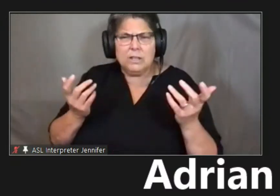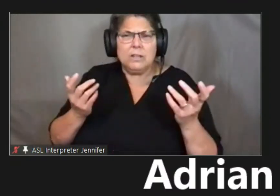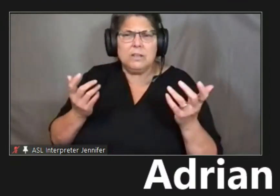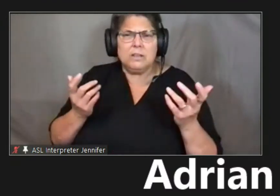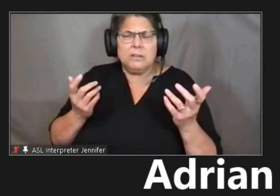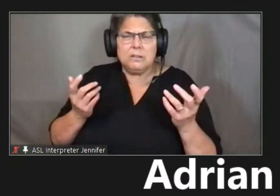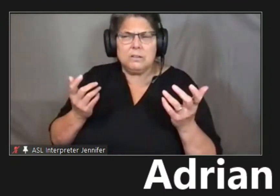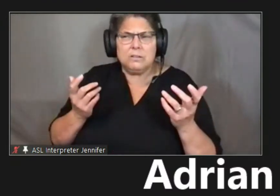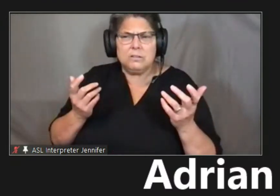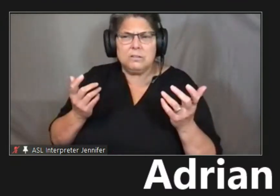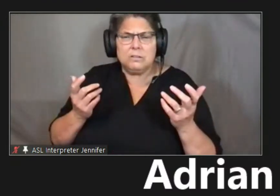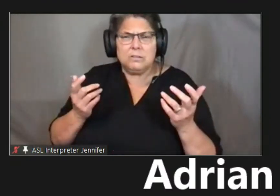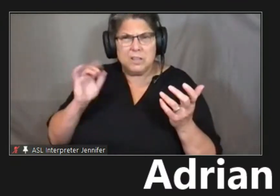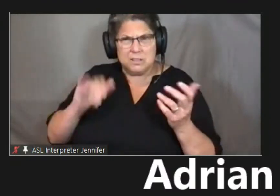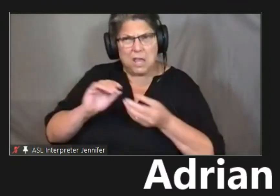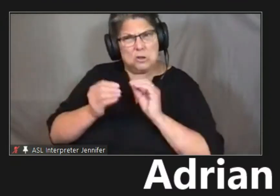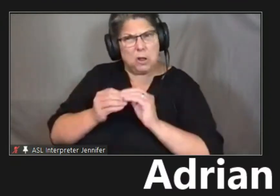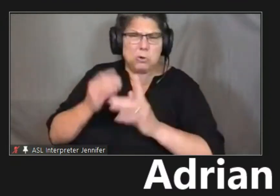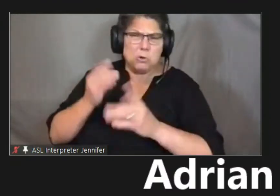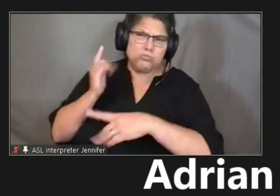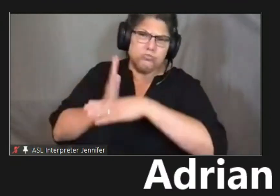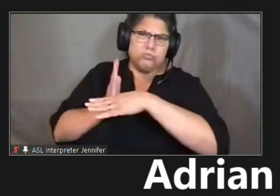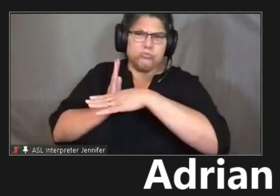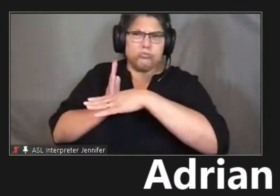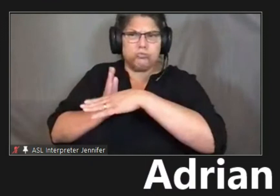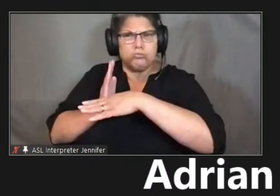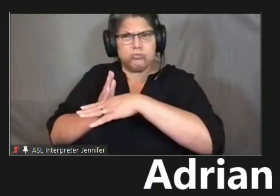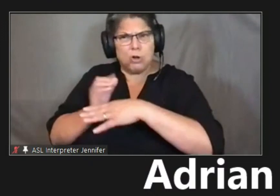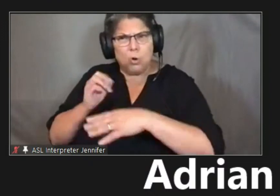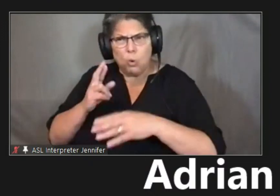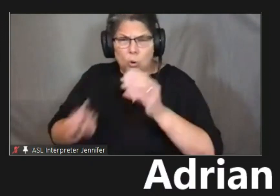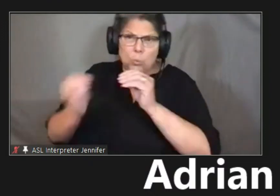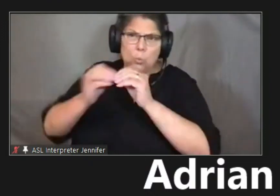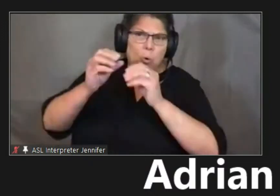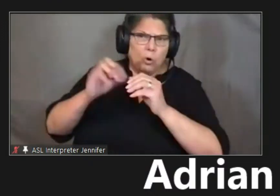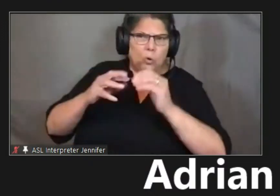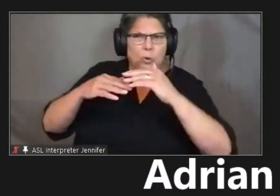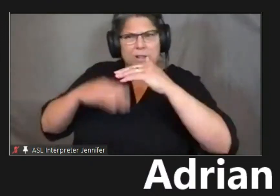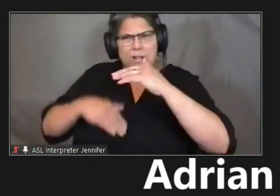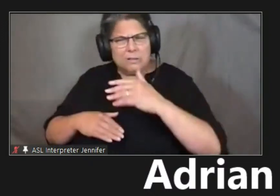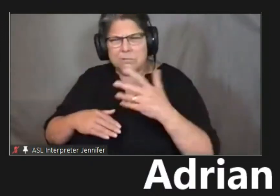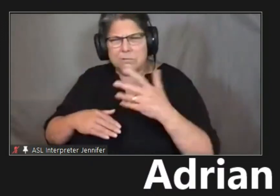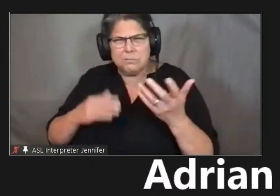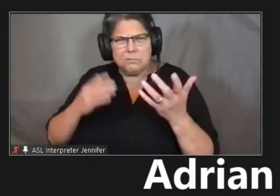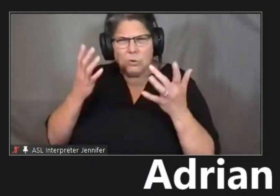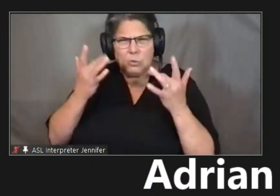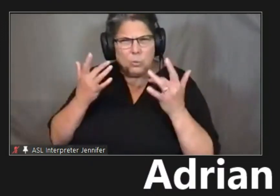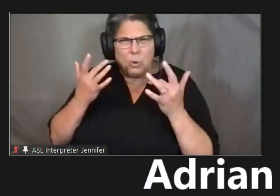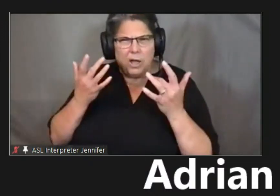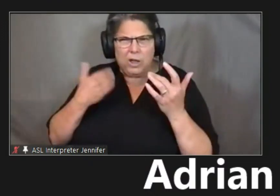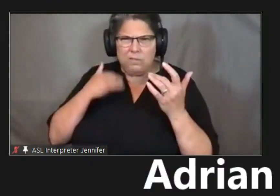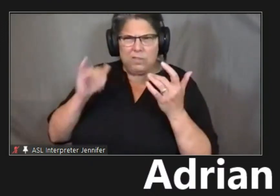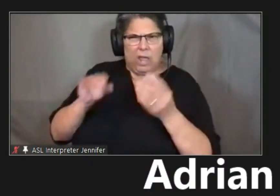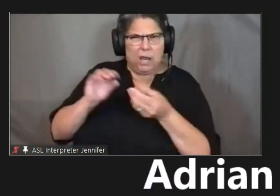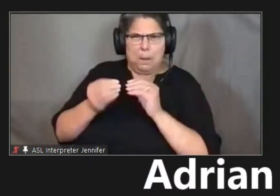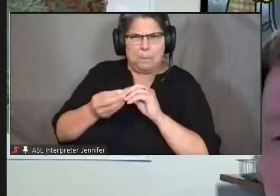Is that normal? Was that higher or lower? And do you have any reasons why that might have been?